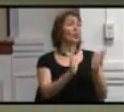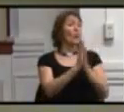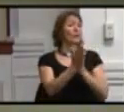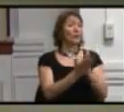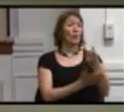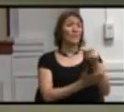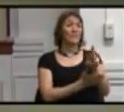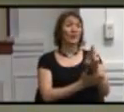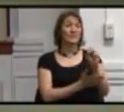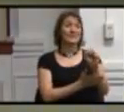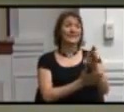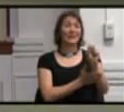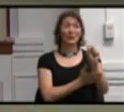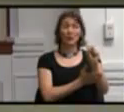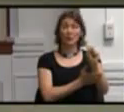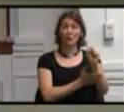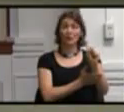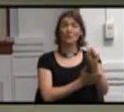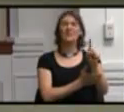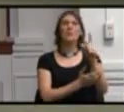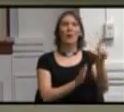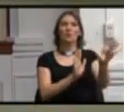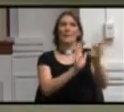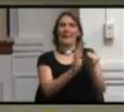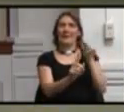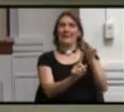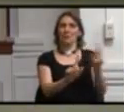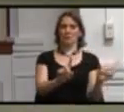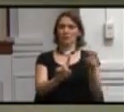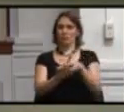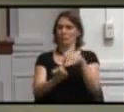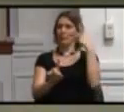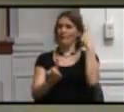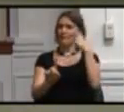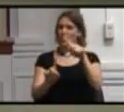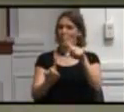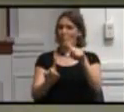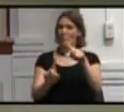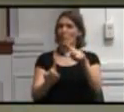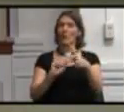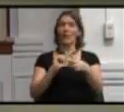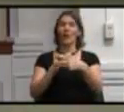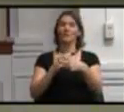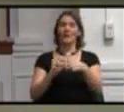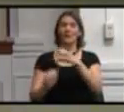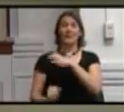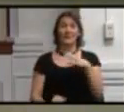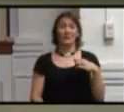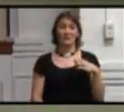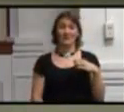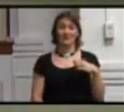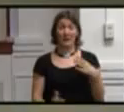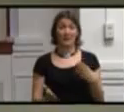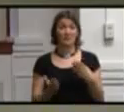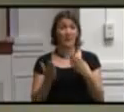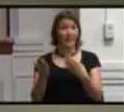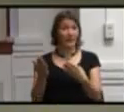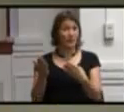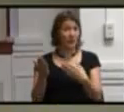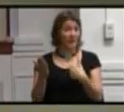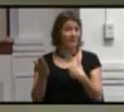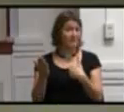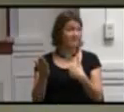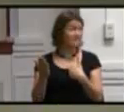by Peter Sears to be appointed to the Conservation Commission. Do we have that nomination?